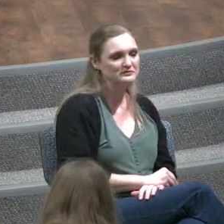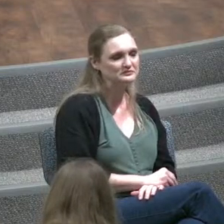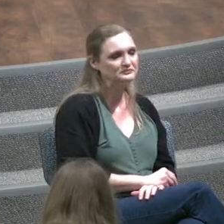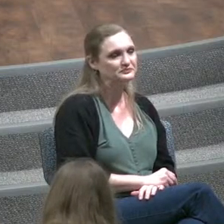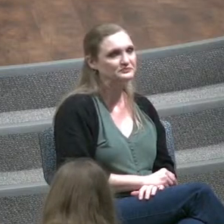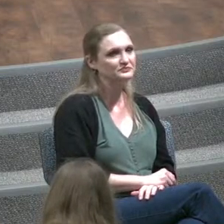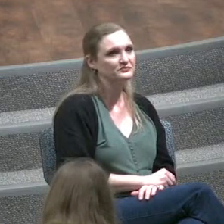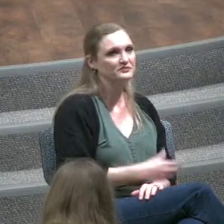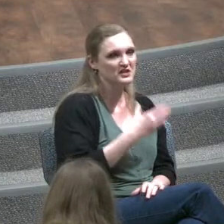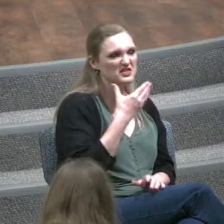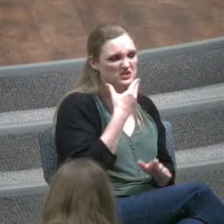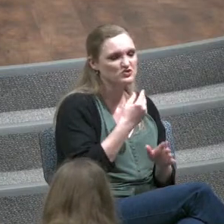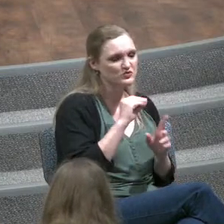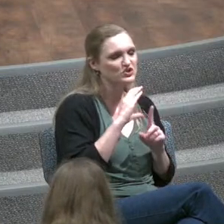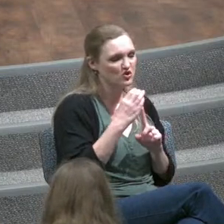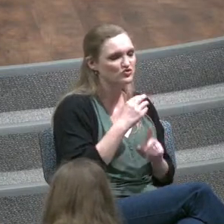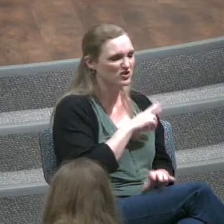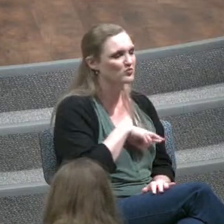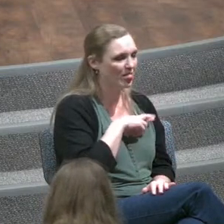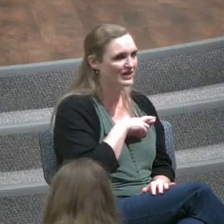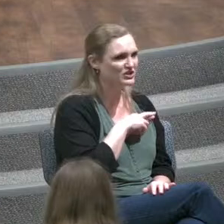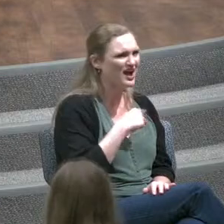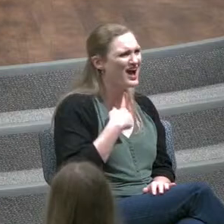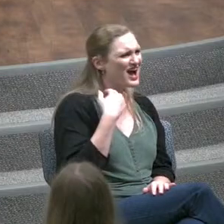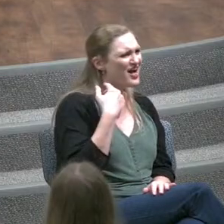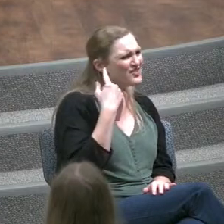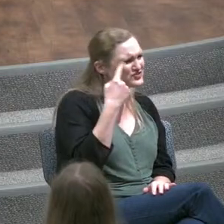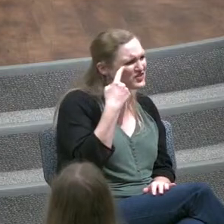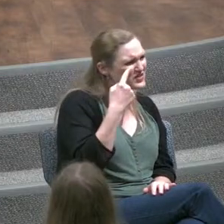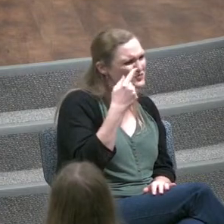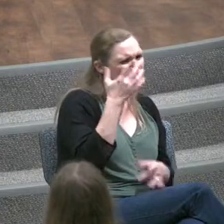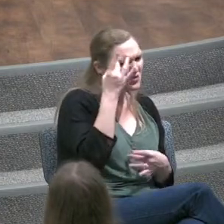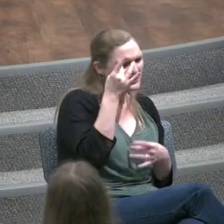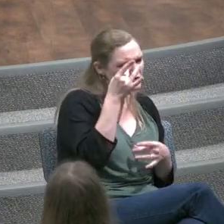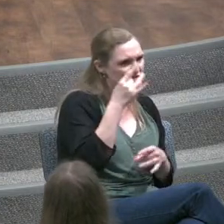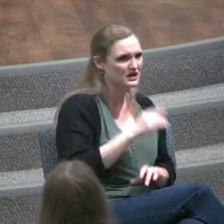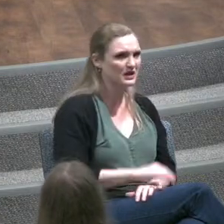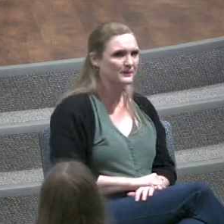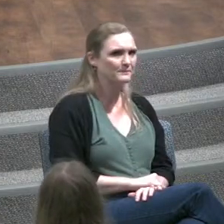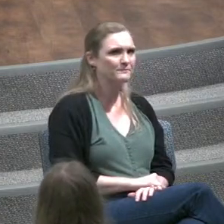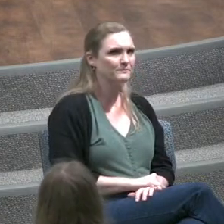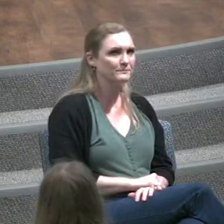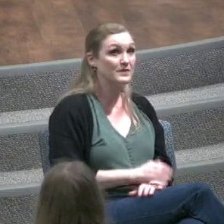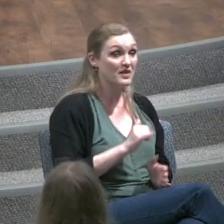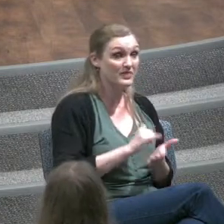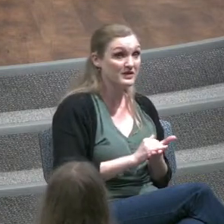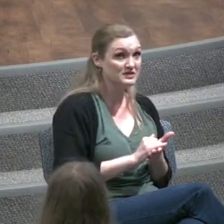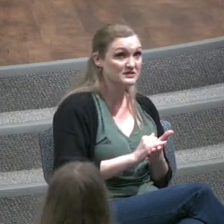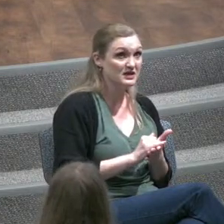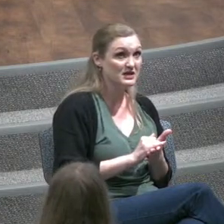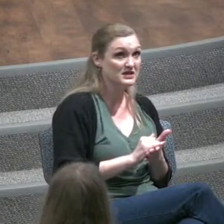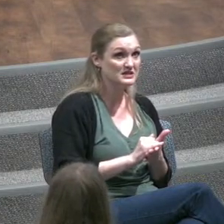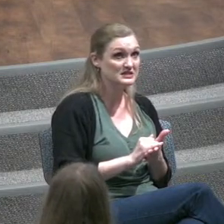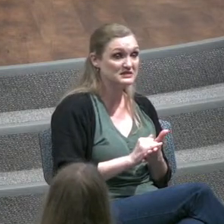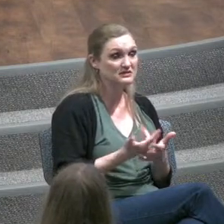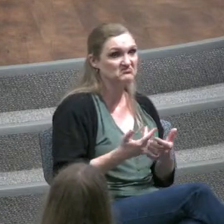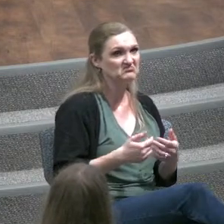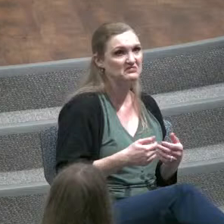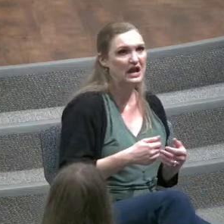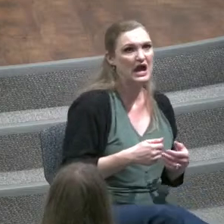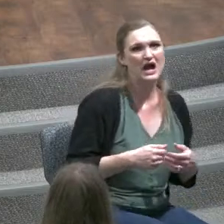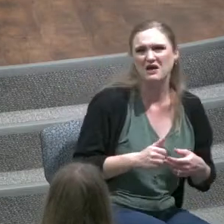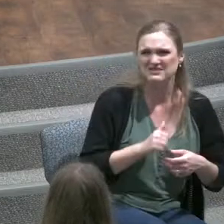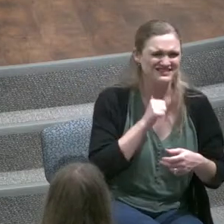influence over the Jewish religion, and I thought that was fascinating. This is not a